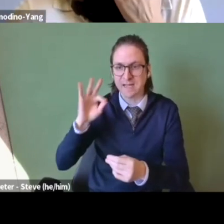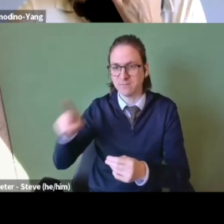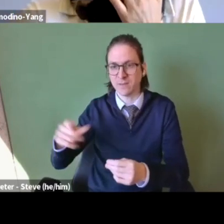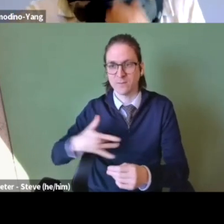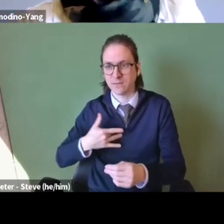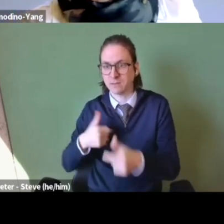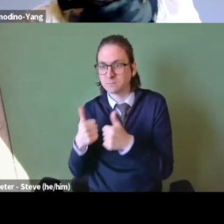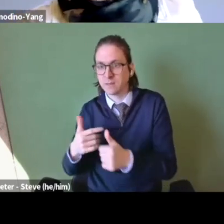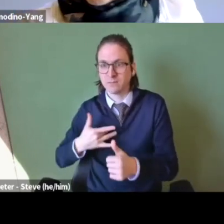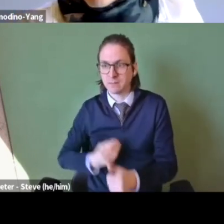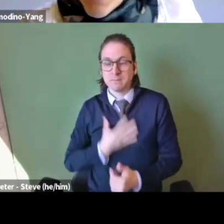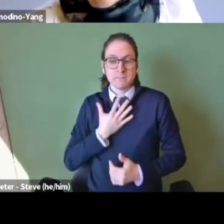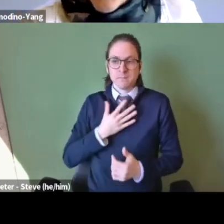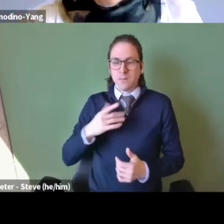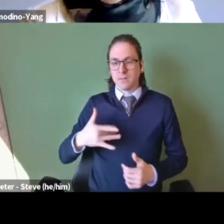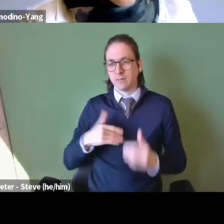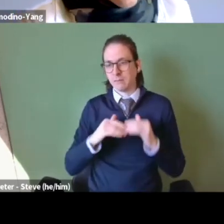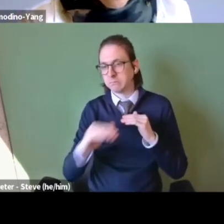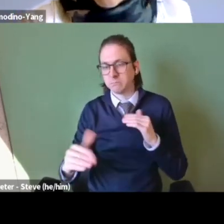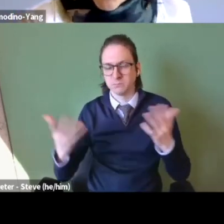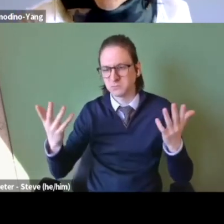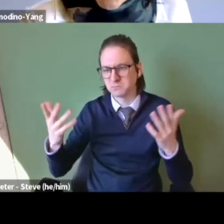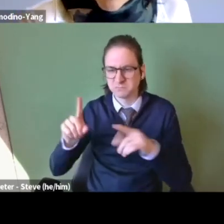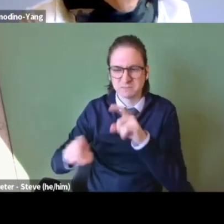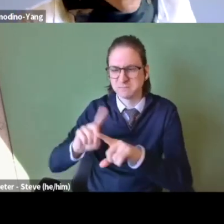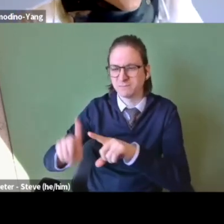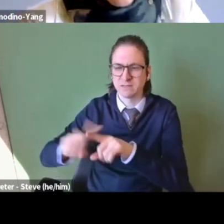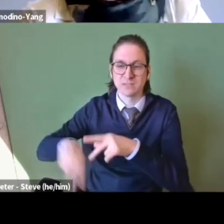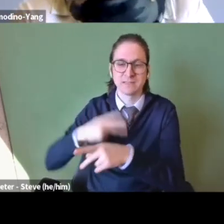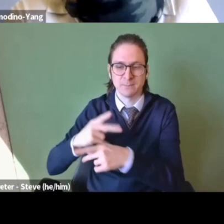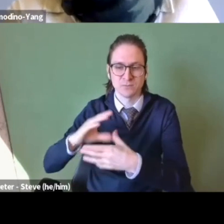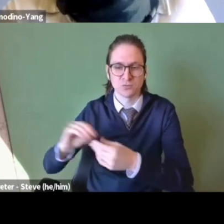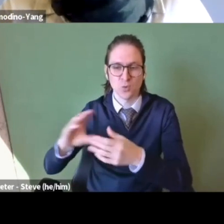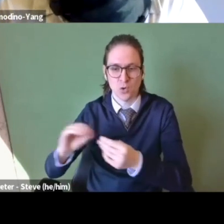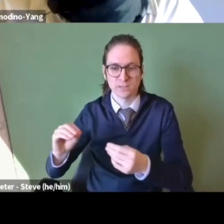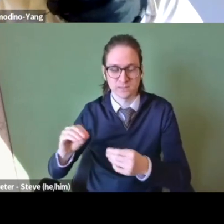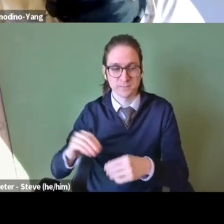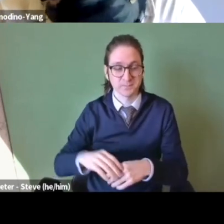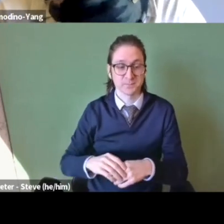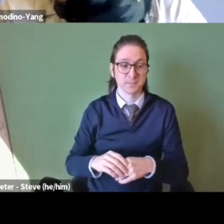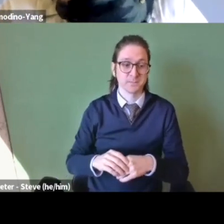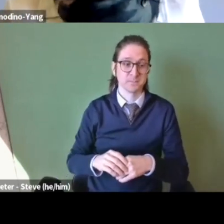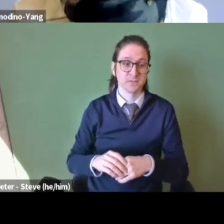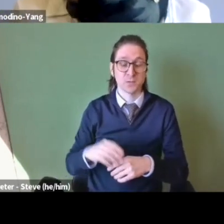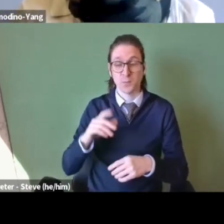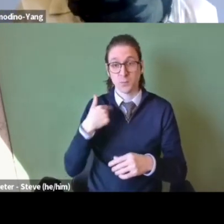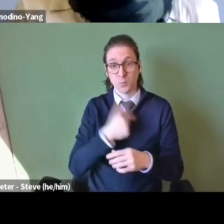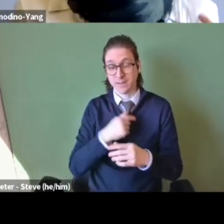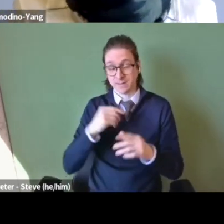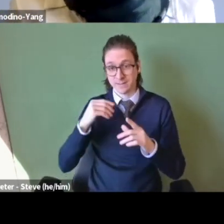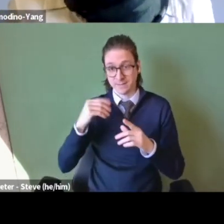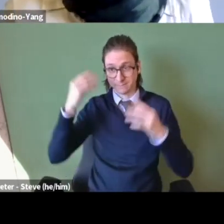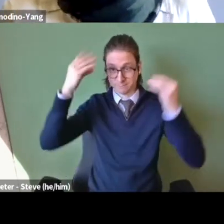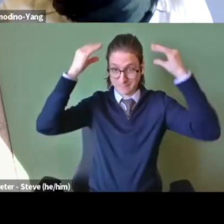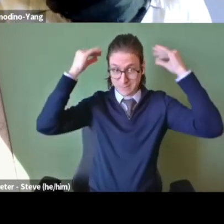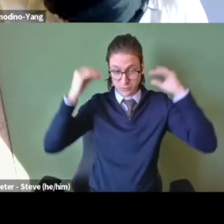kinds. But the bottom line is, it turns out that no matter what kind of story the person's reacting to, when they say they